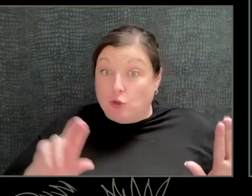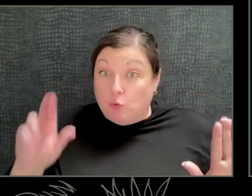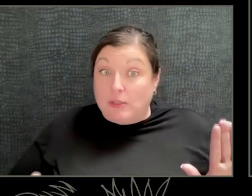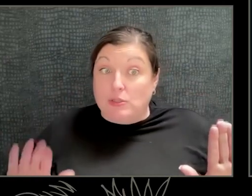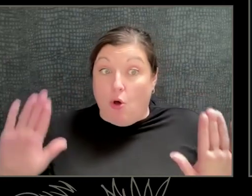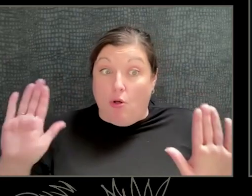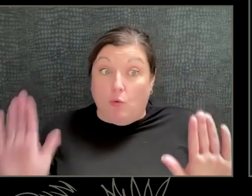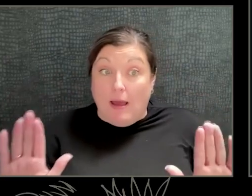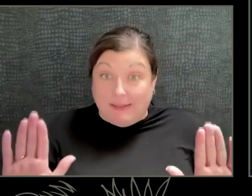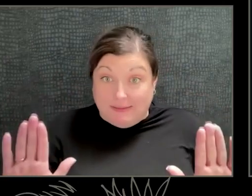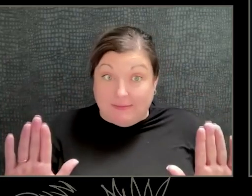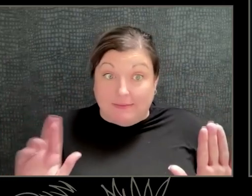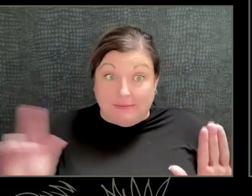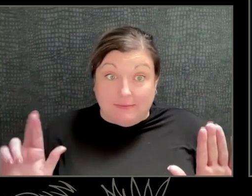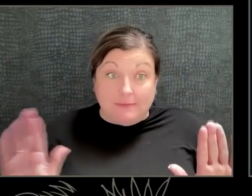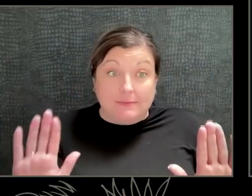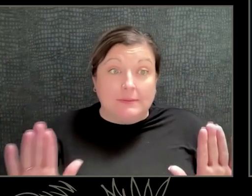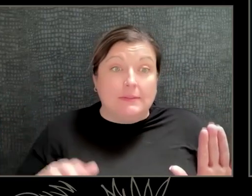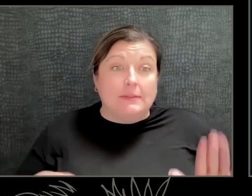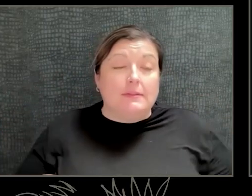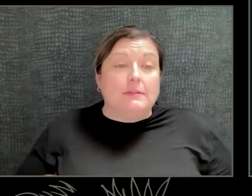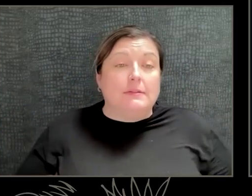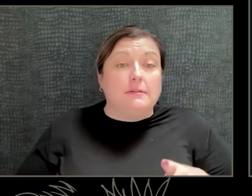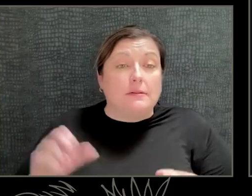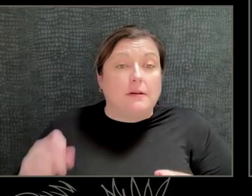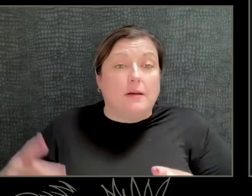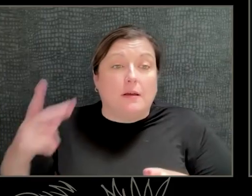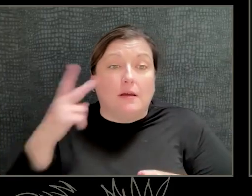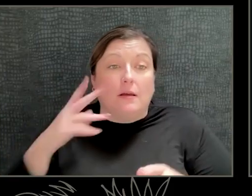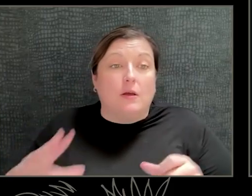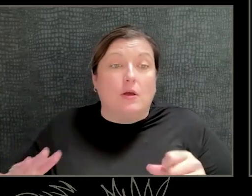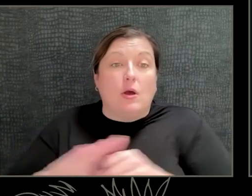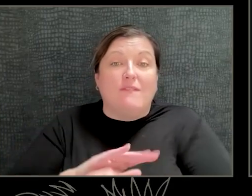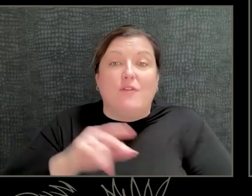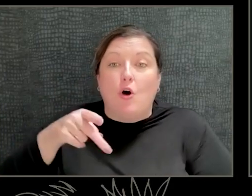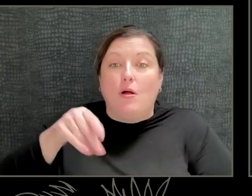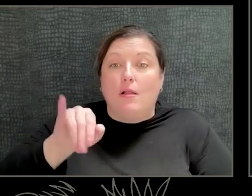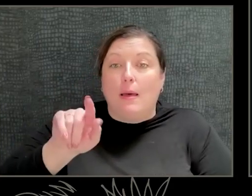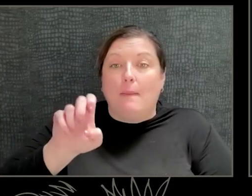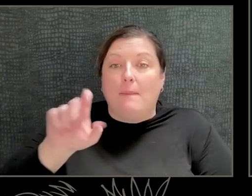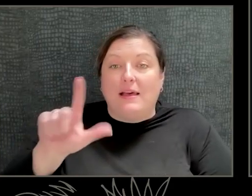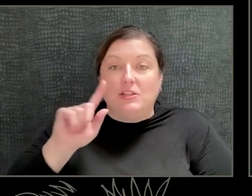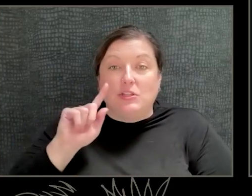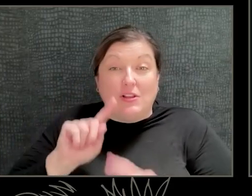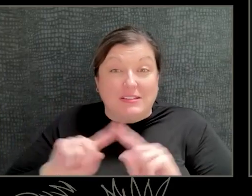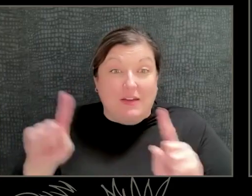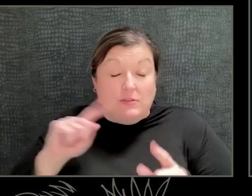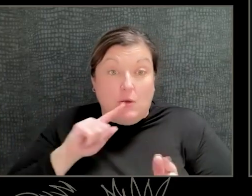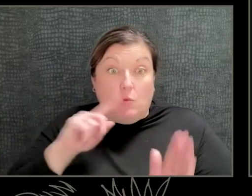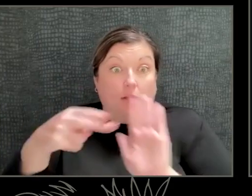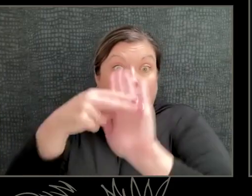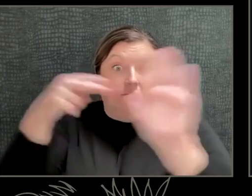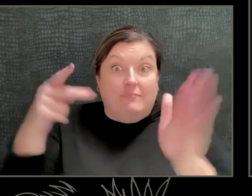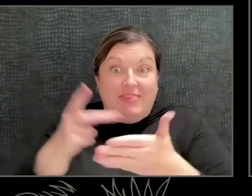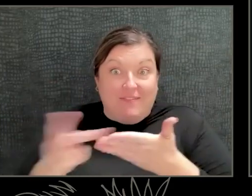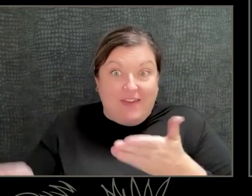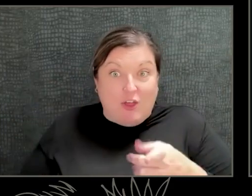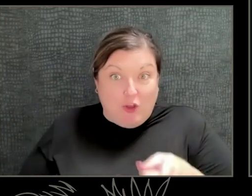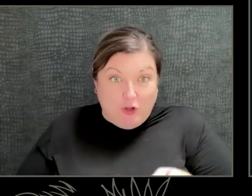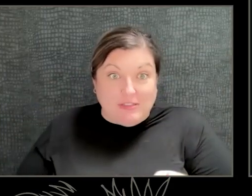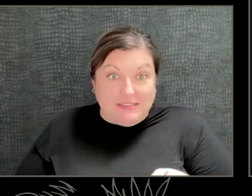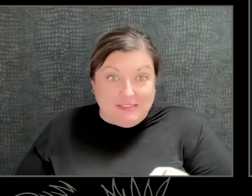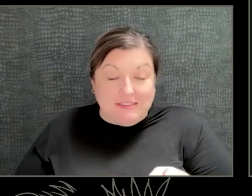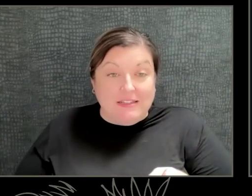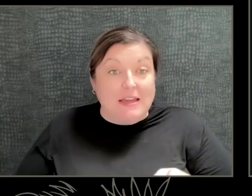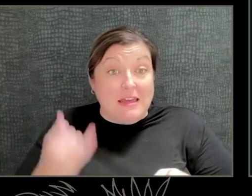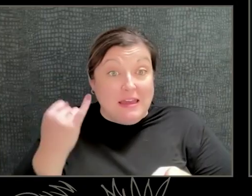on the right. And we can even see a full pixel difference that really highlights those failures. So now